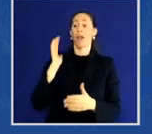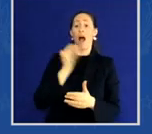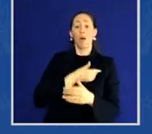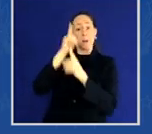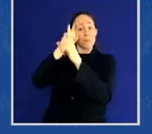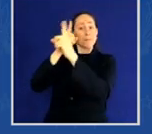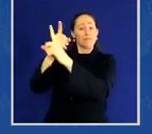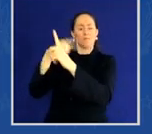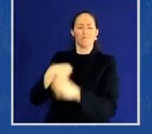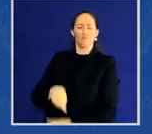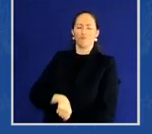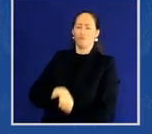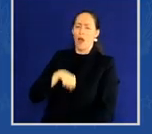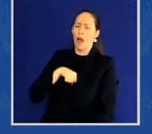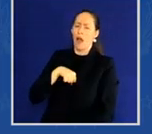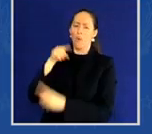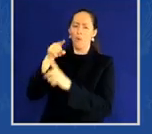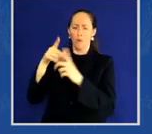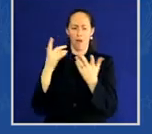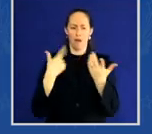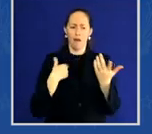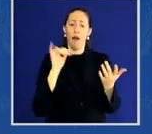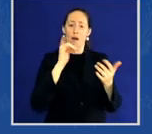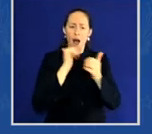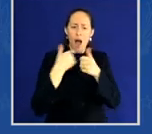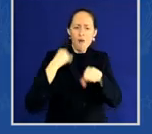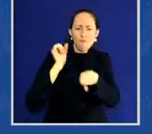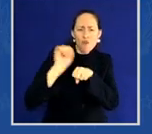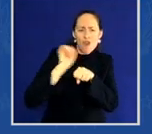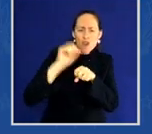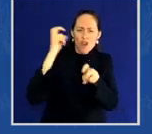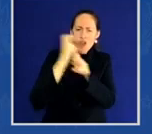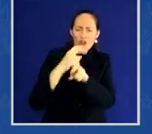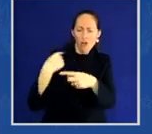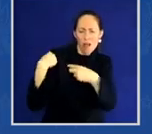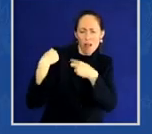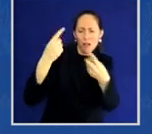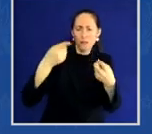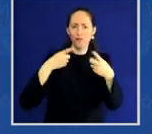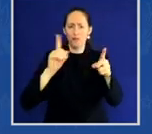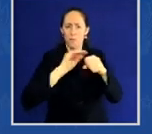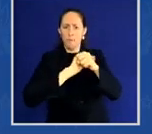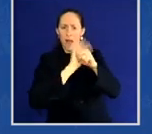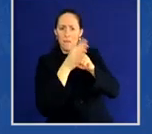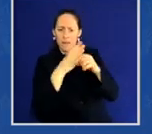of how hard they work during this pandemic and keeping essential passengers across America moving.